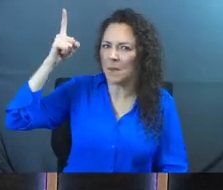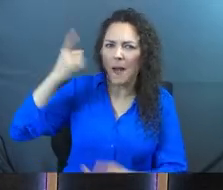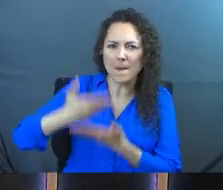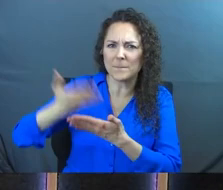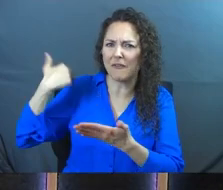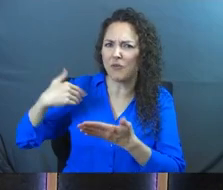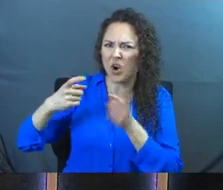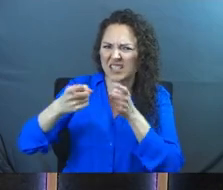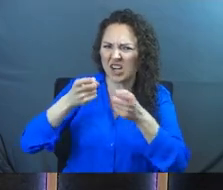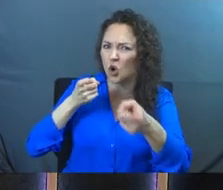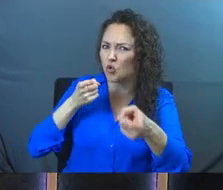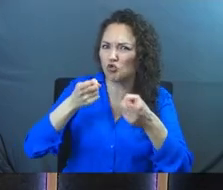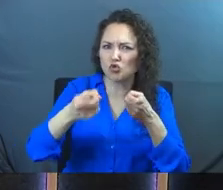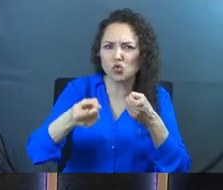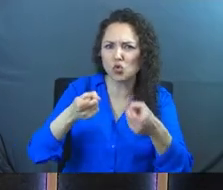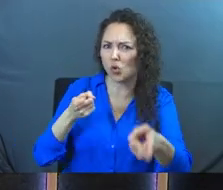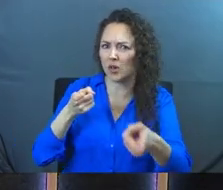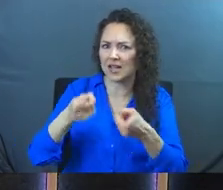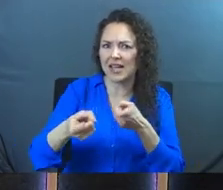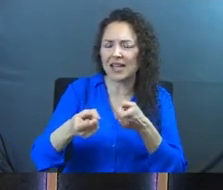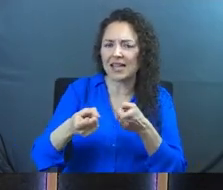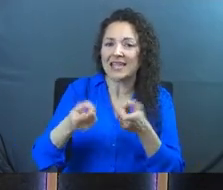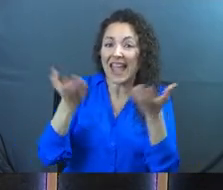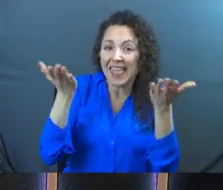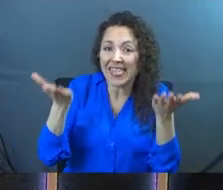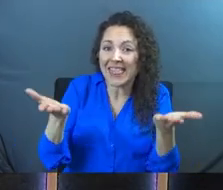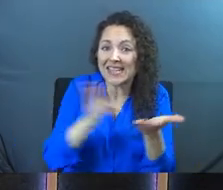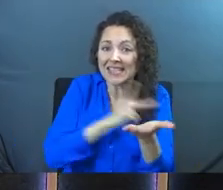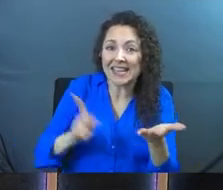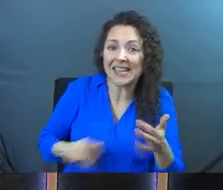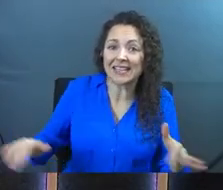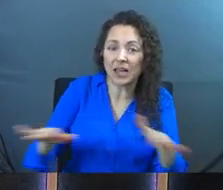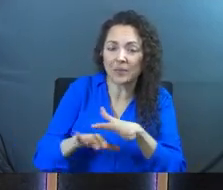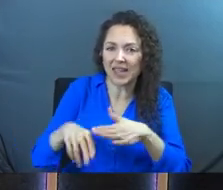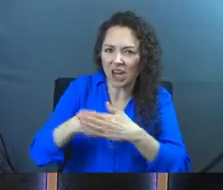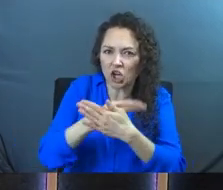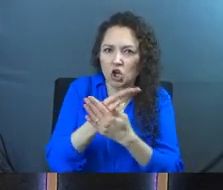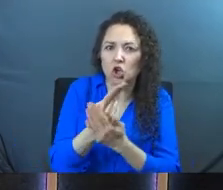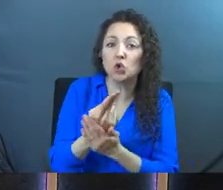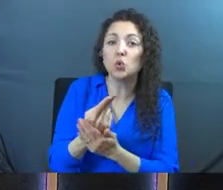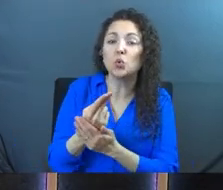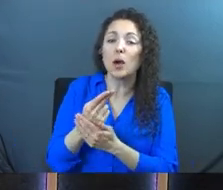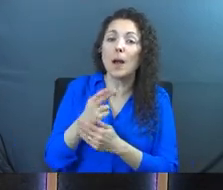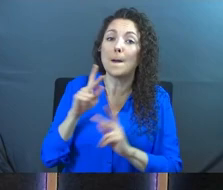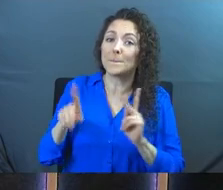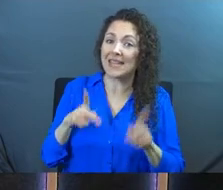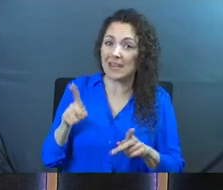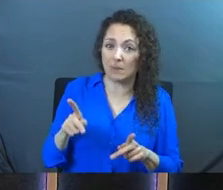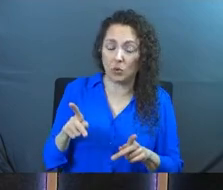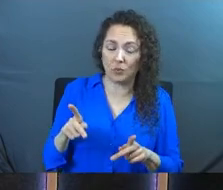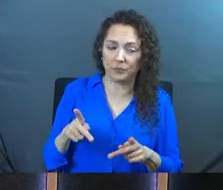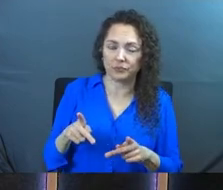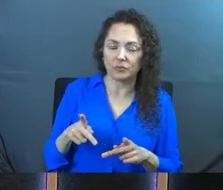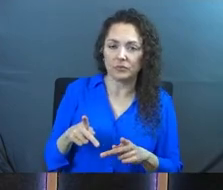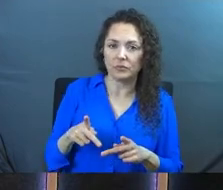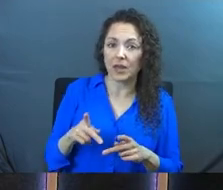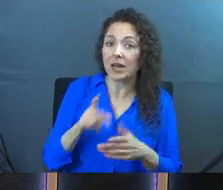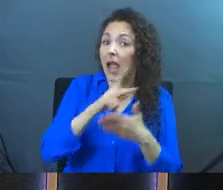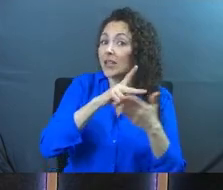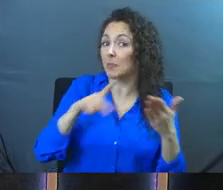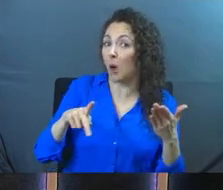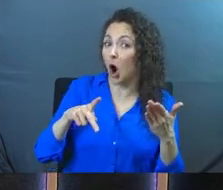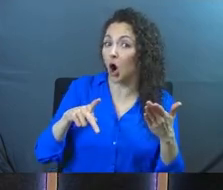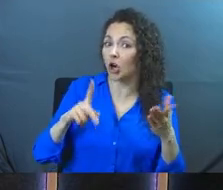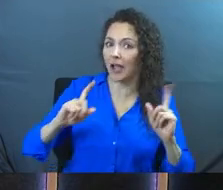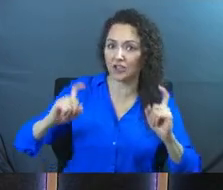going to rule and reign in this kingdom over a brand new kind of people. So this is a part of the treasure that we're starting